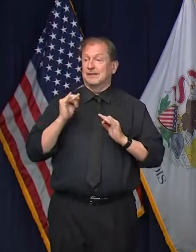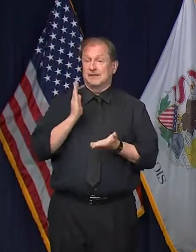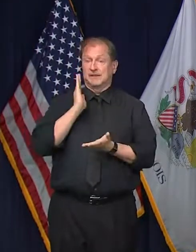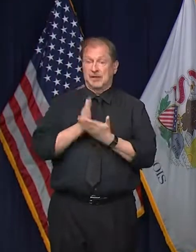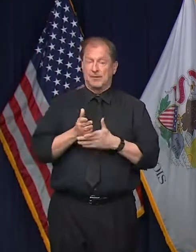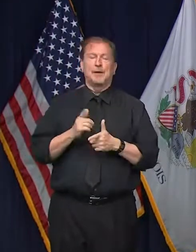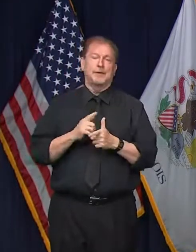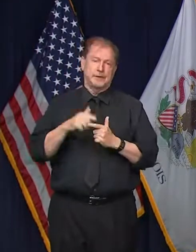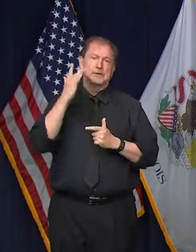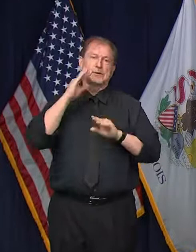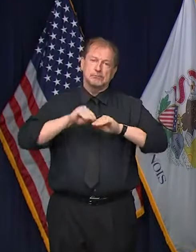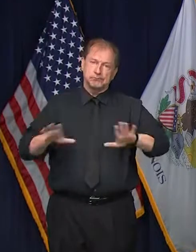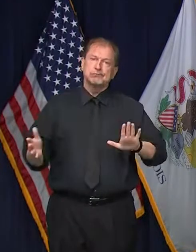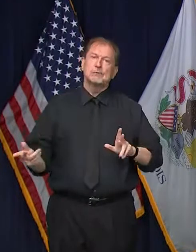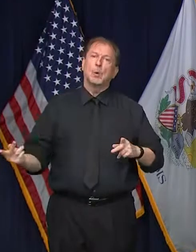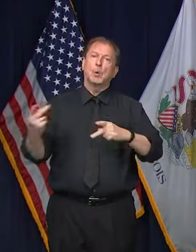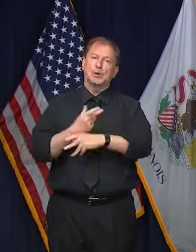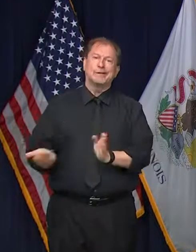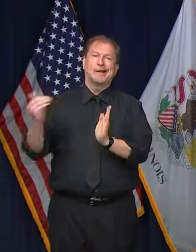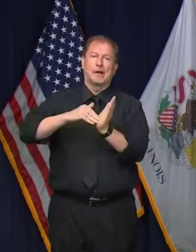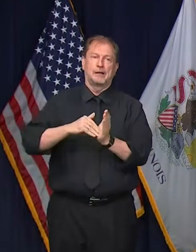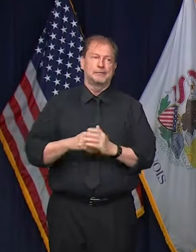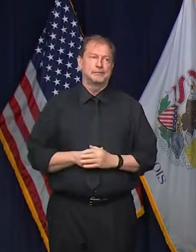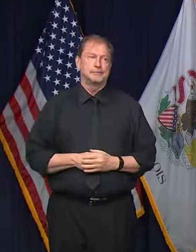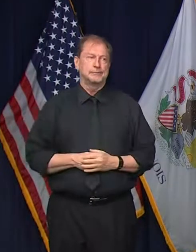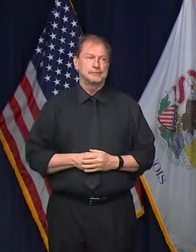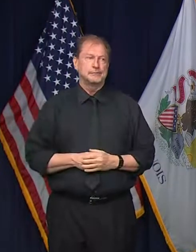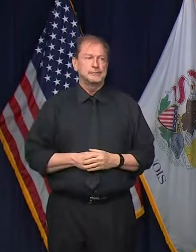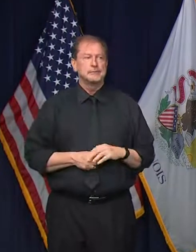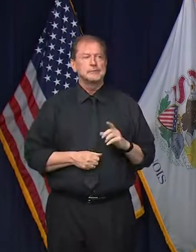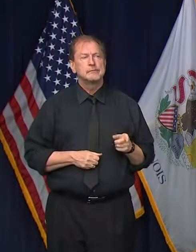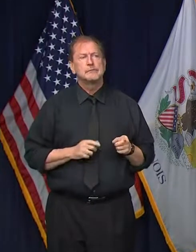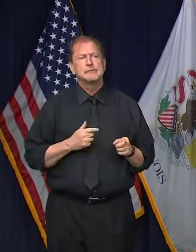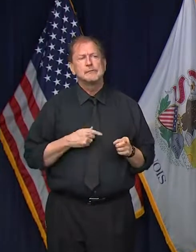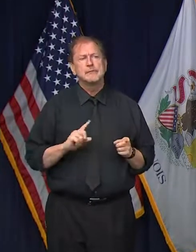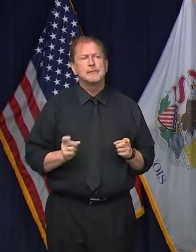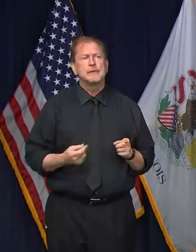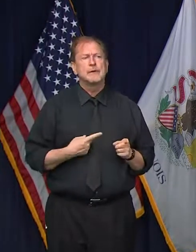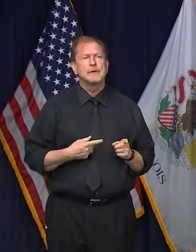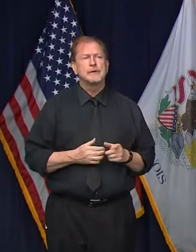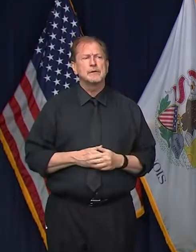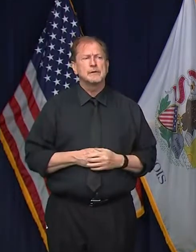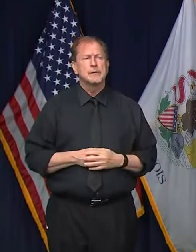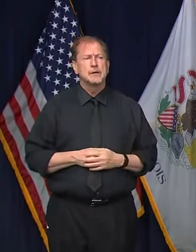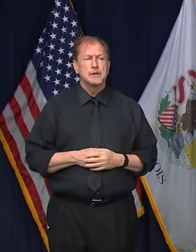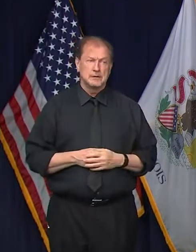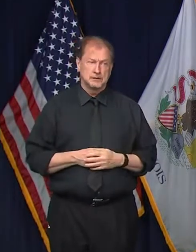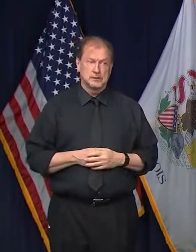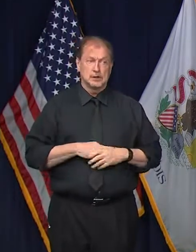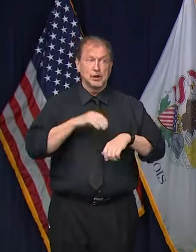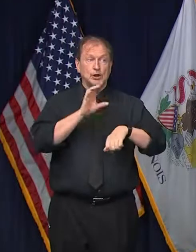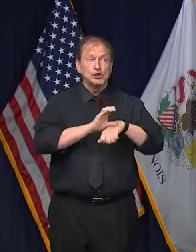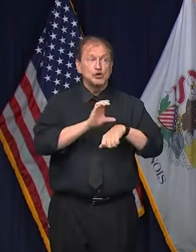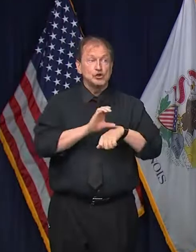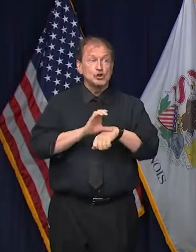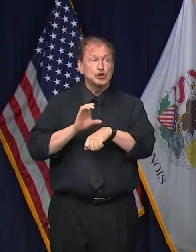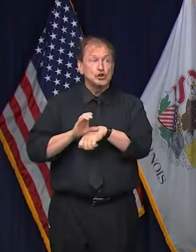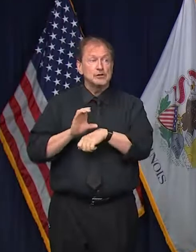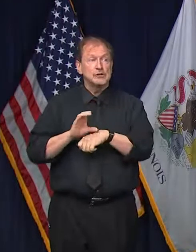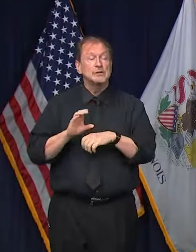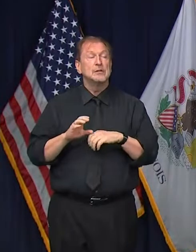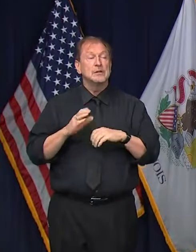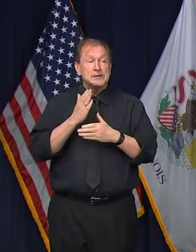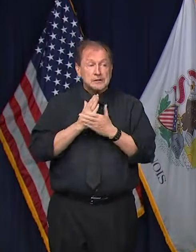the executive orders that I put in place. Cisco Cotto with BBM Radio asked, some Illinois houses of worship have capacities of hundreds or even